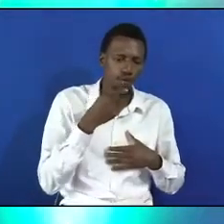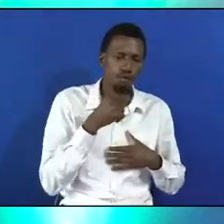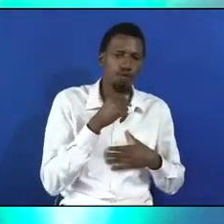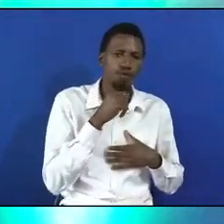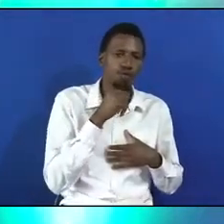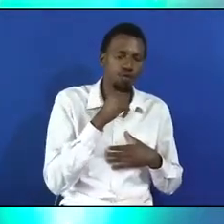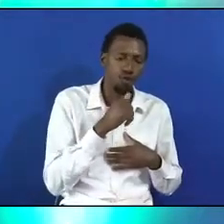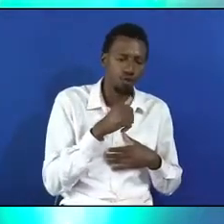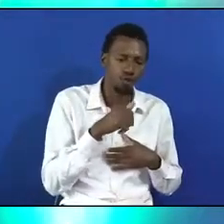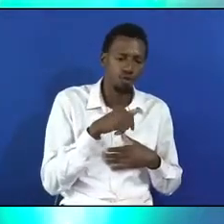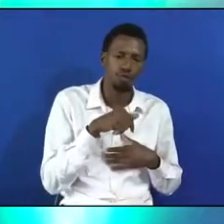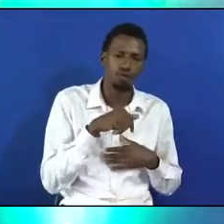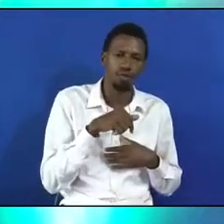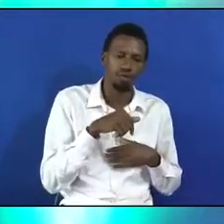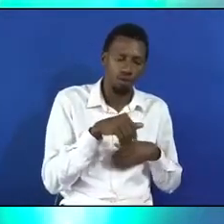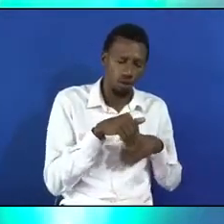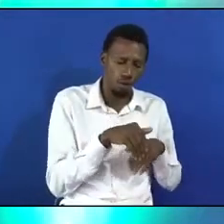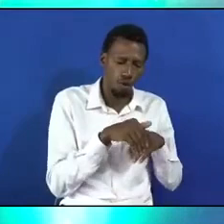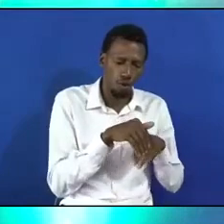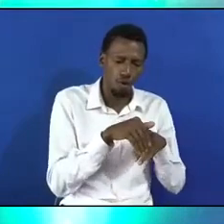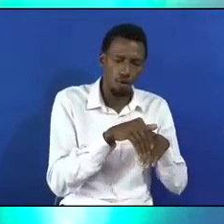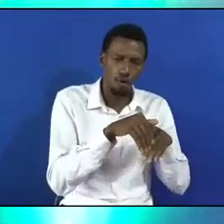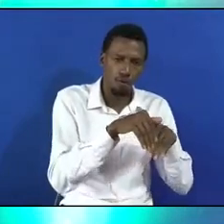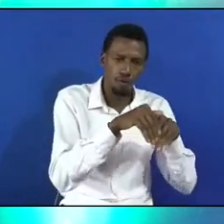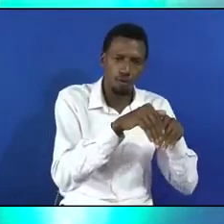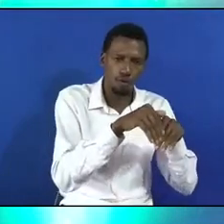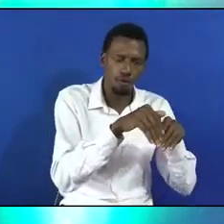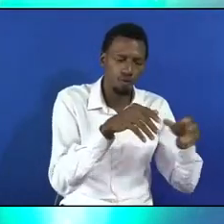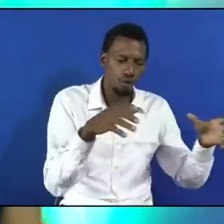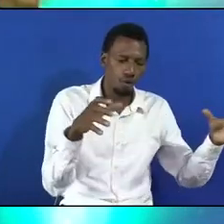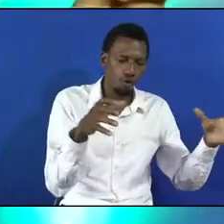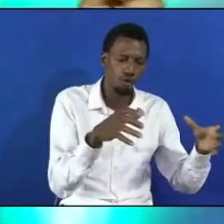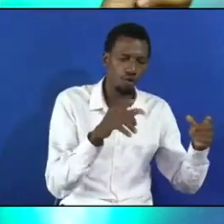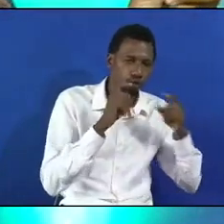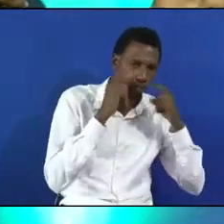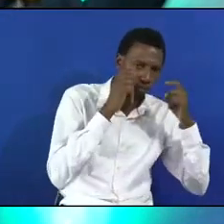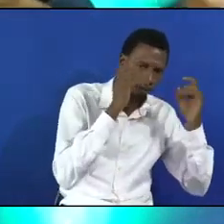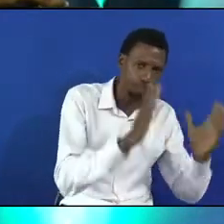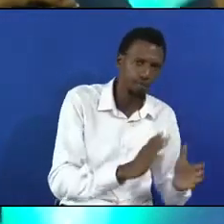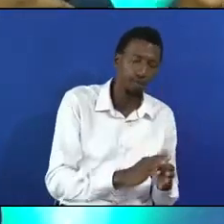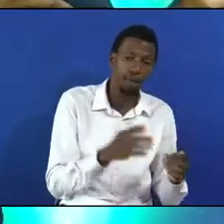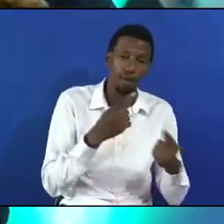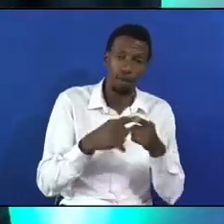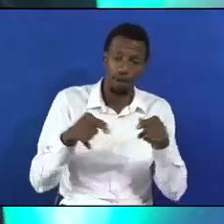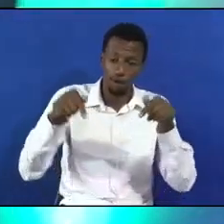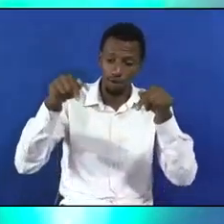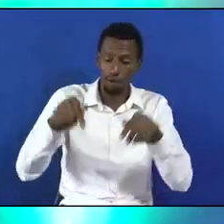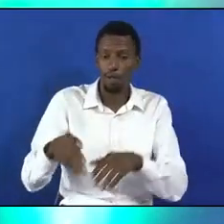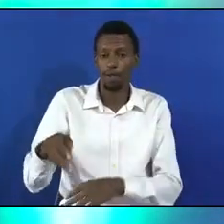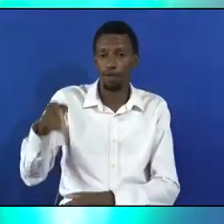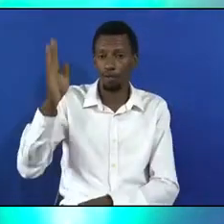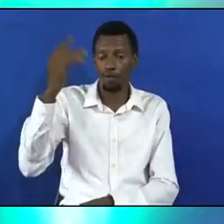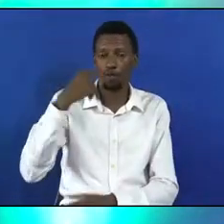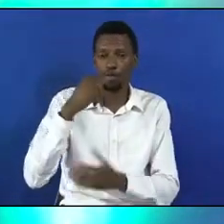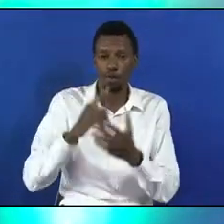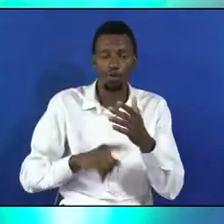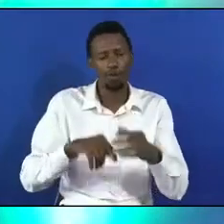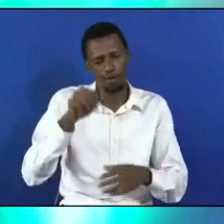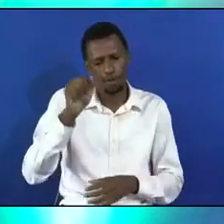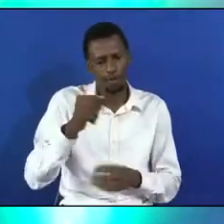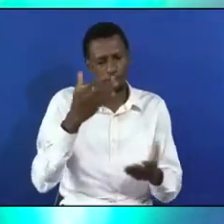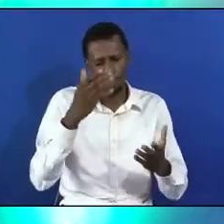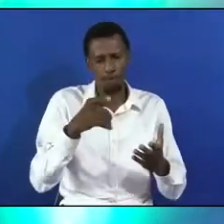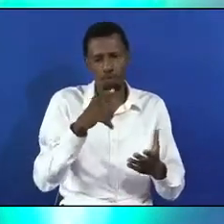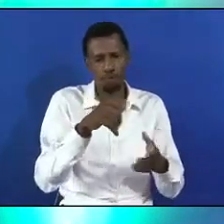In the counsel of the wicked." But today, God is telling you, yes, you might not walk in